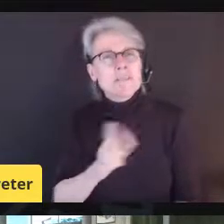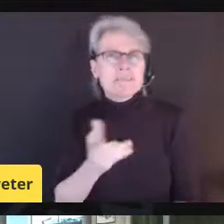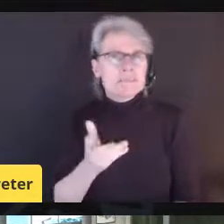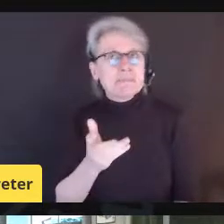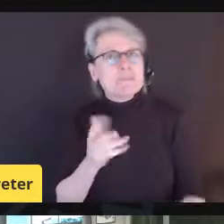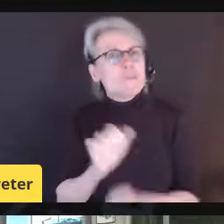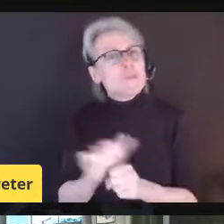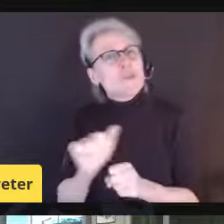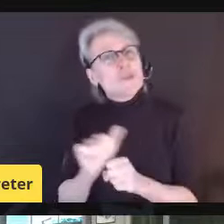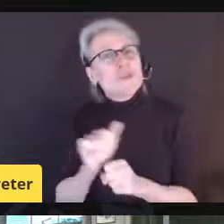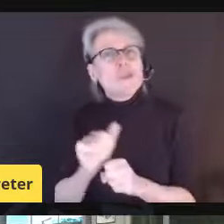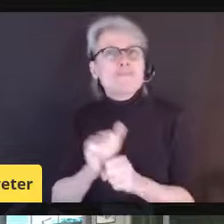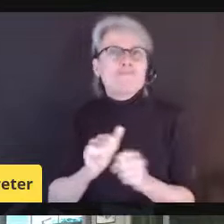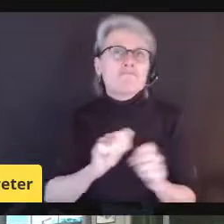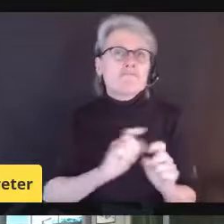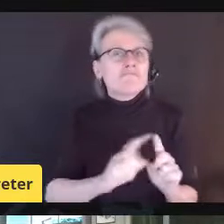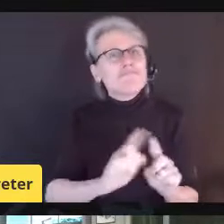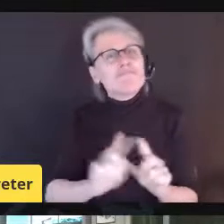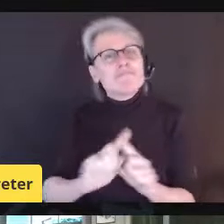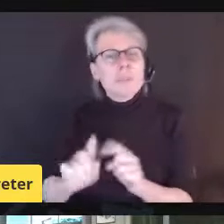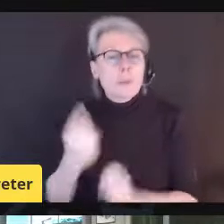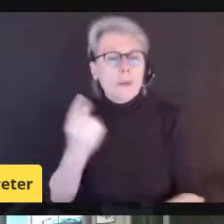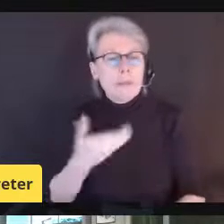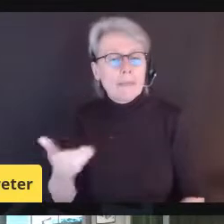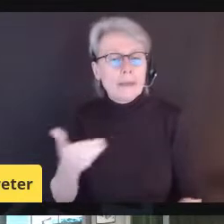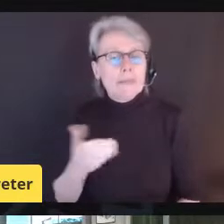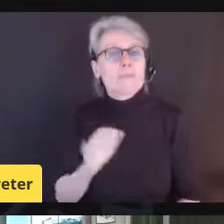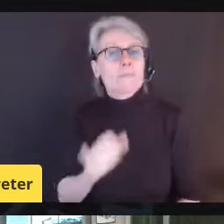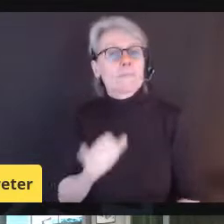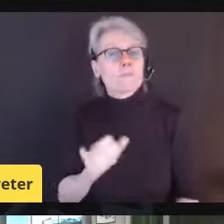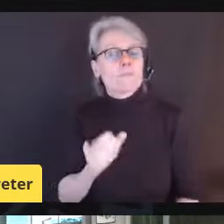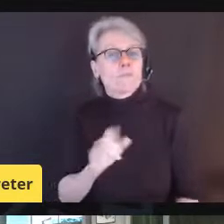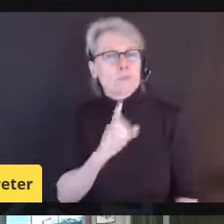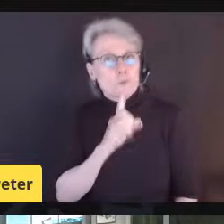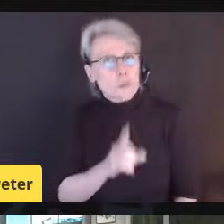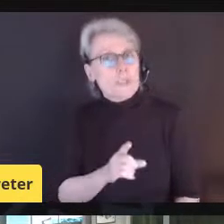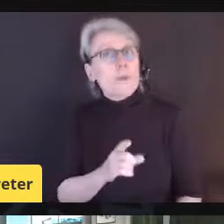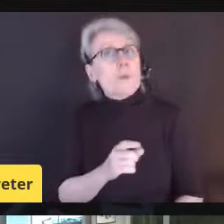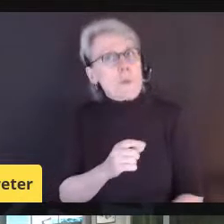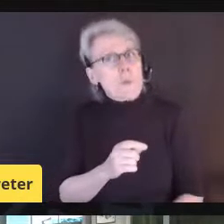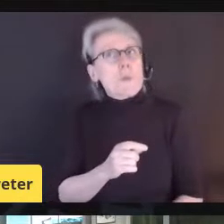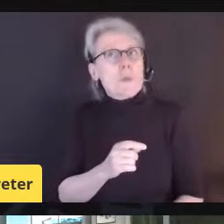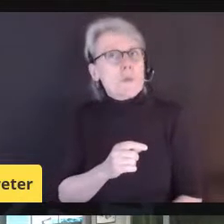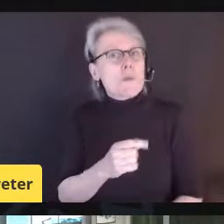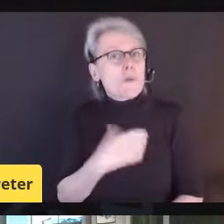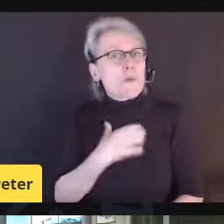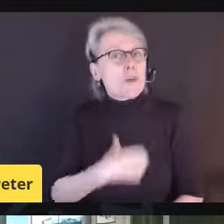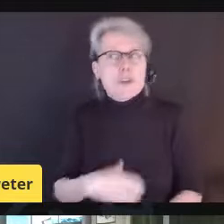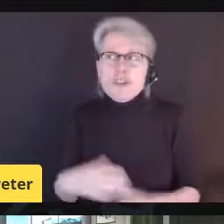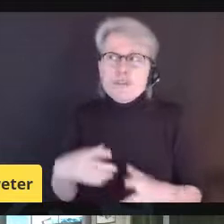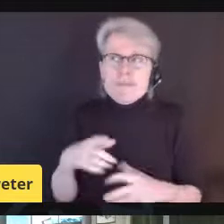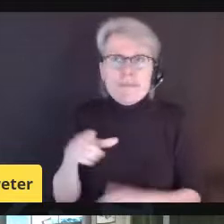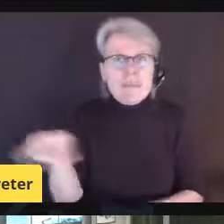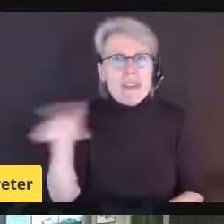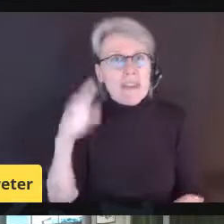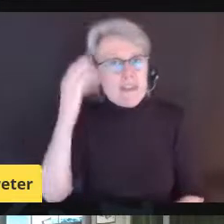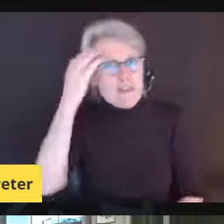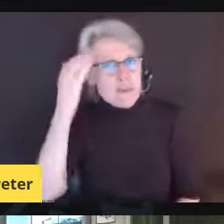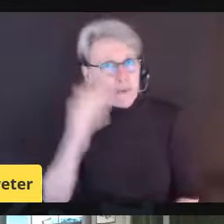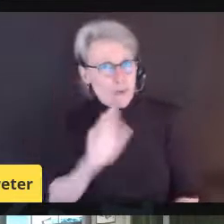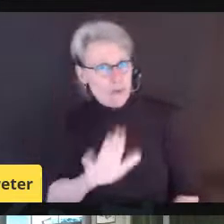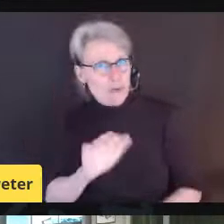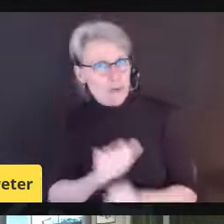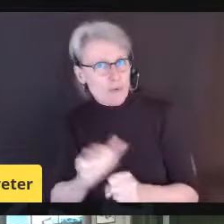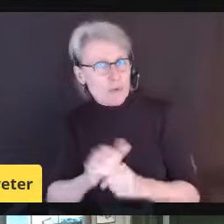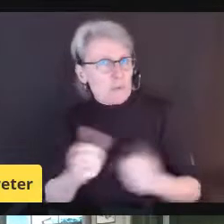your work, is there one thing about your career that you really wish more people knew about?